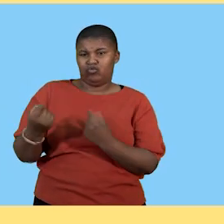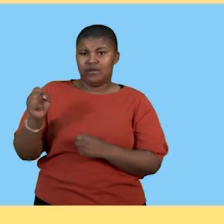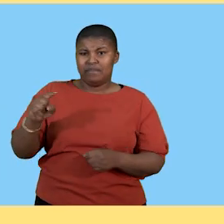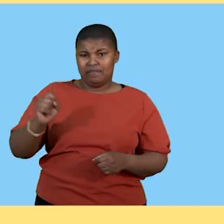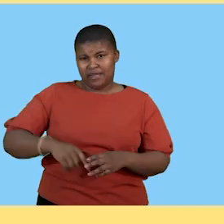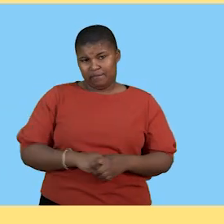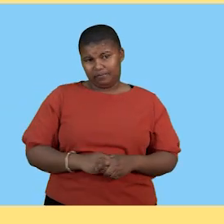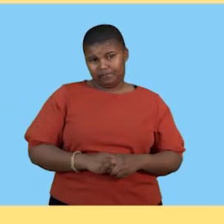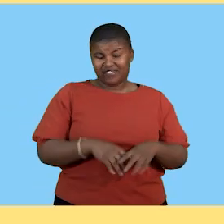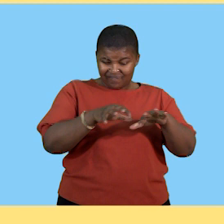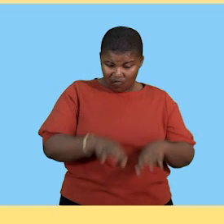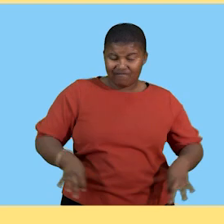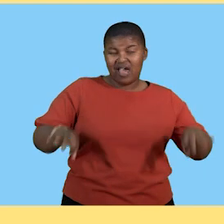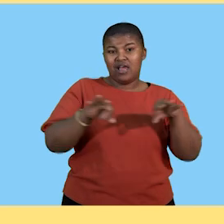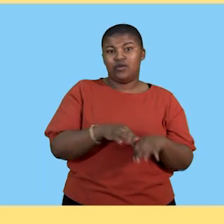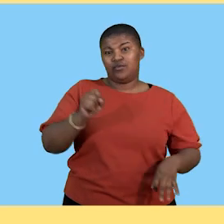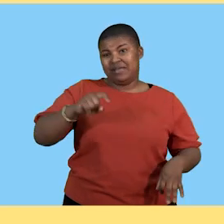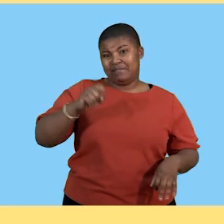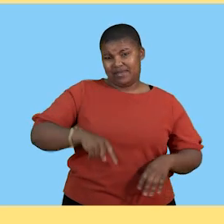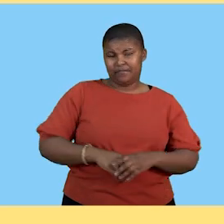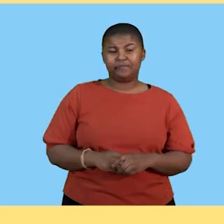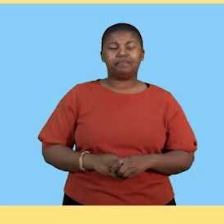calculate our depreciation on the carrying value.